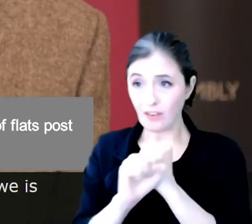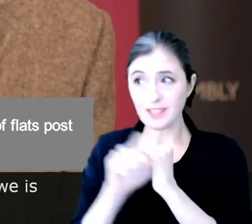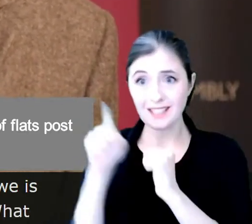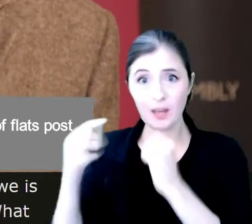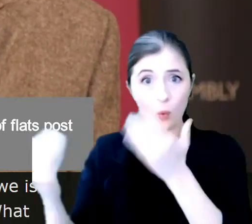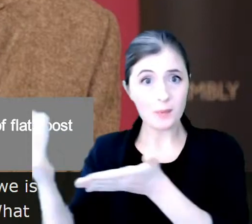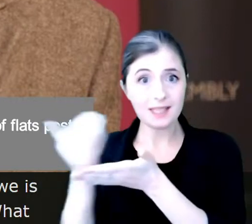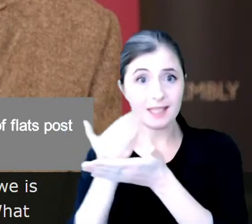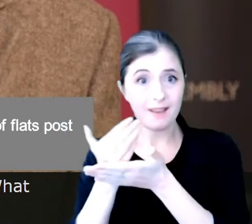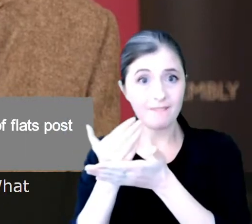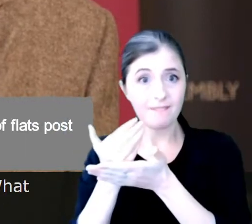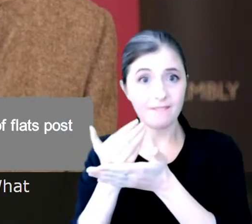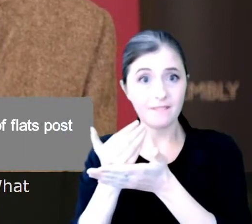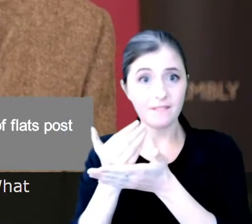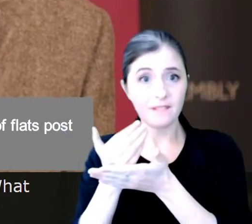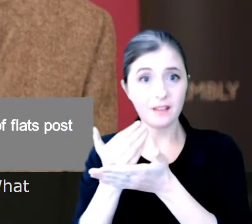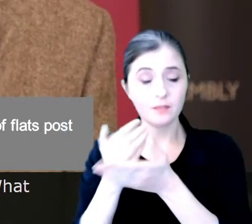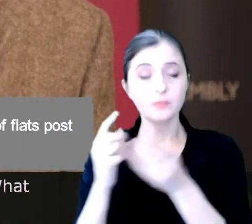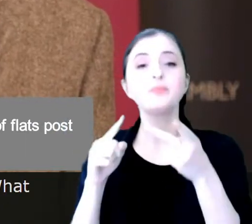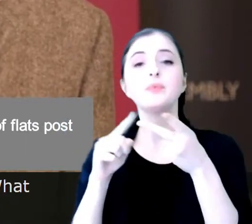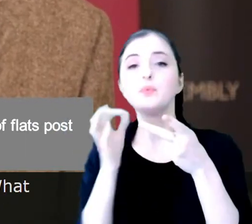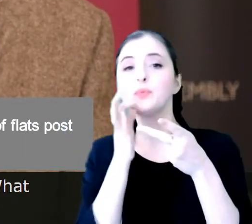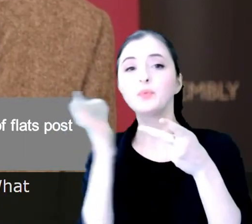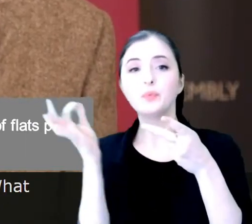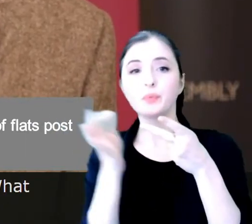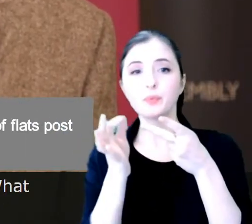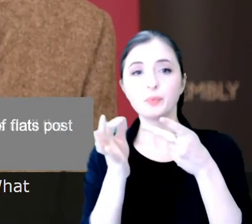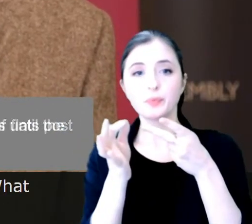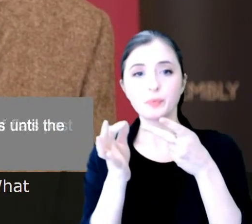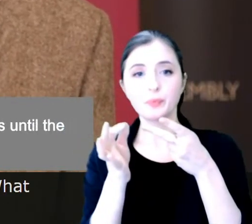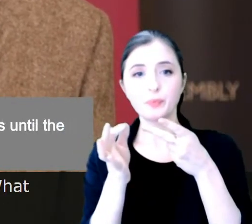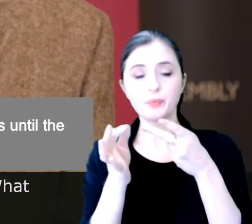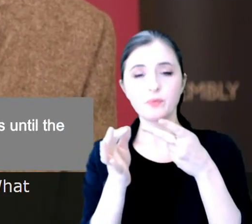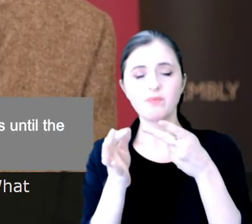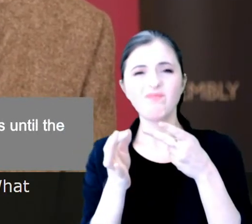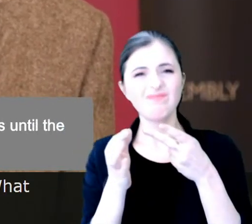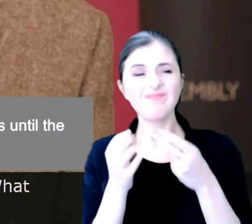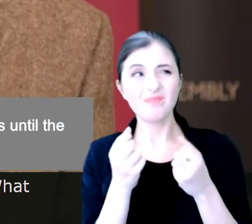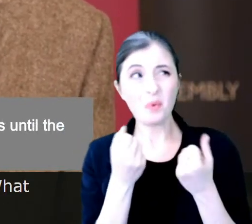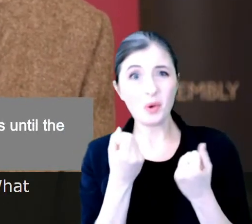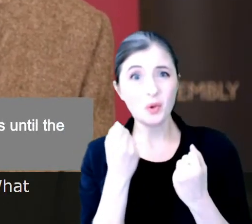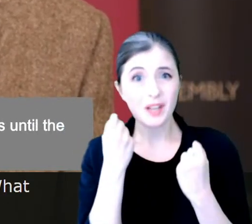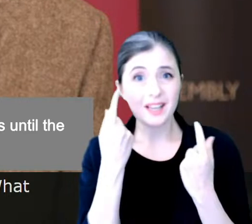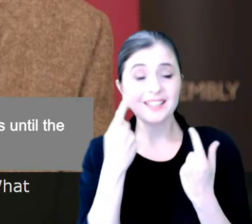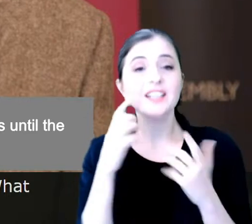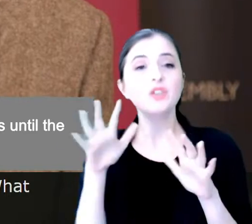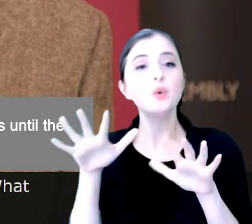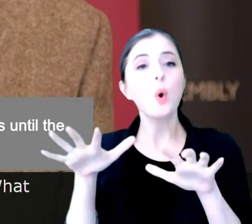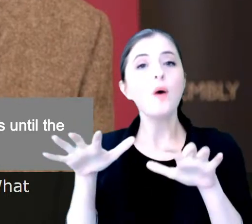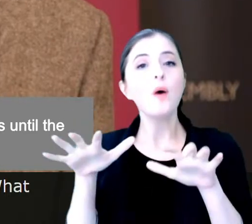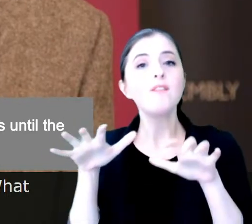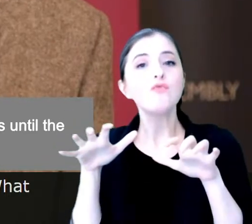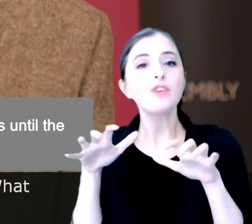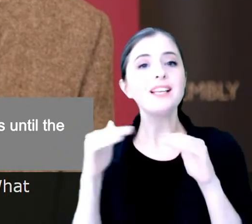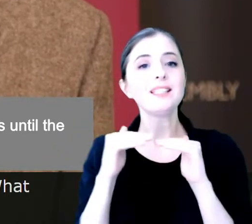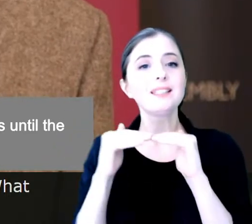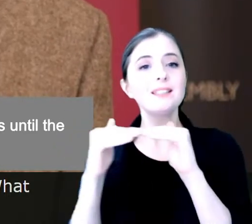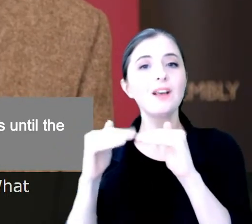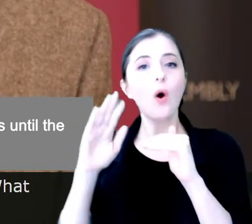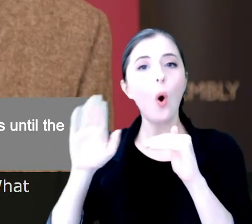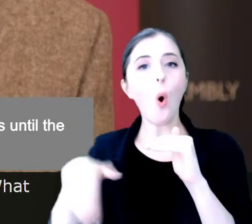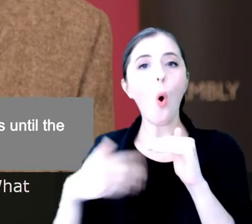first question. Second, would it not be a good idea to freeze all residential tower block developments until the